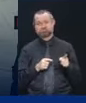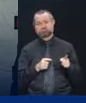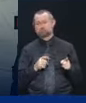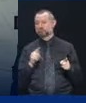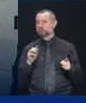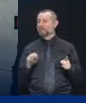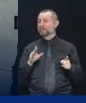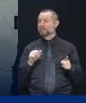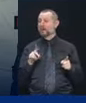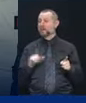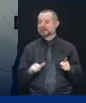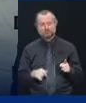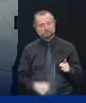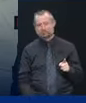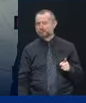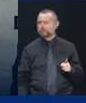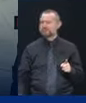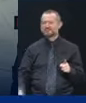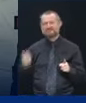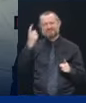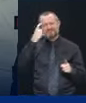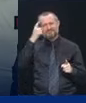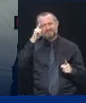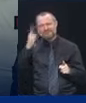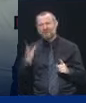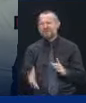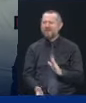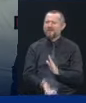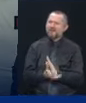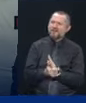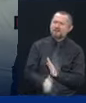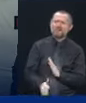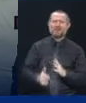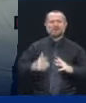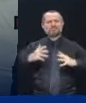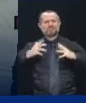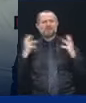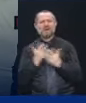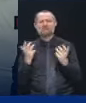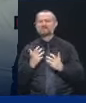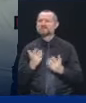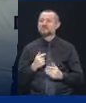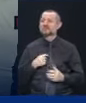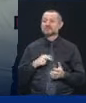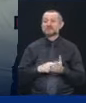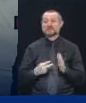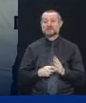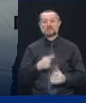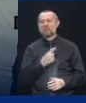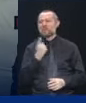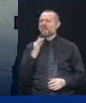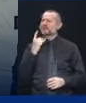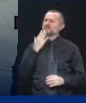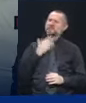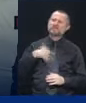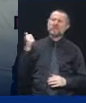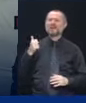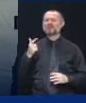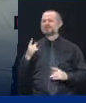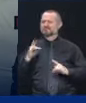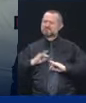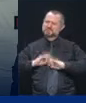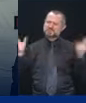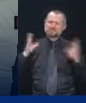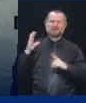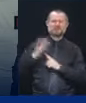is smart and talented and is going to go down in the history books just as an